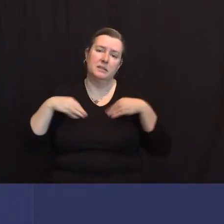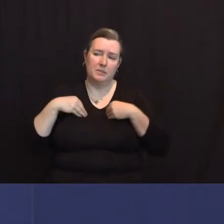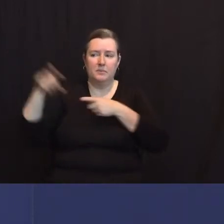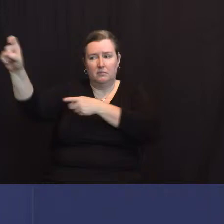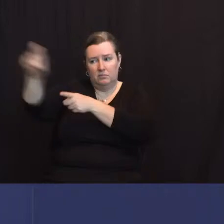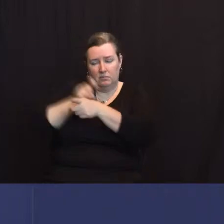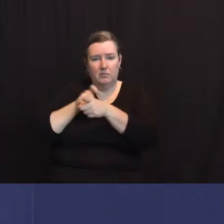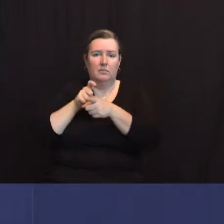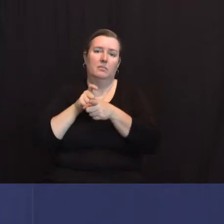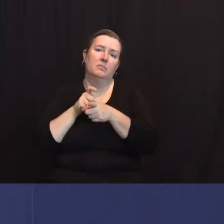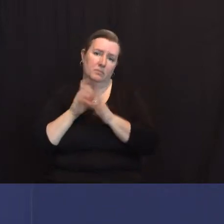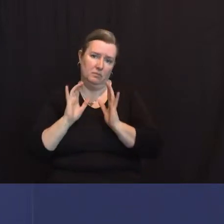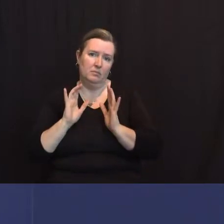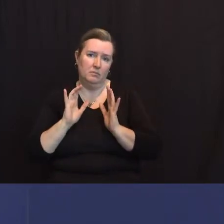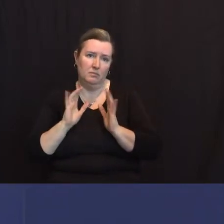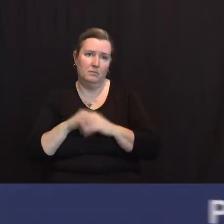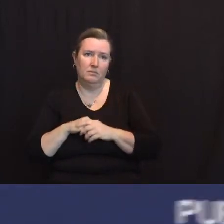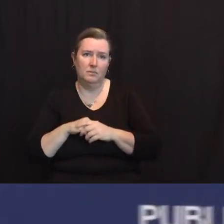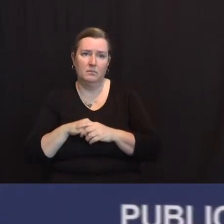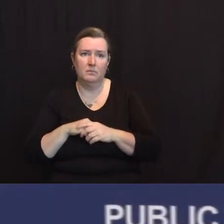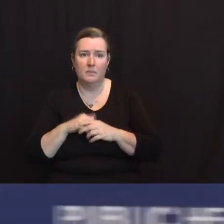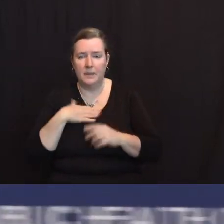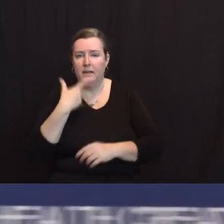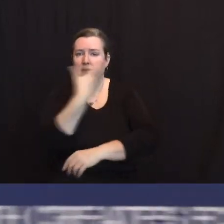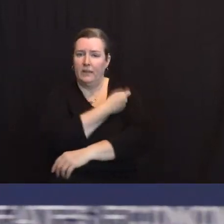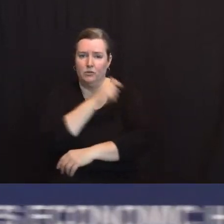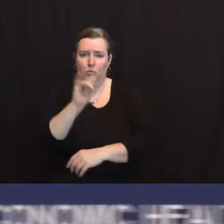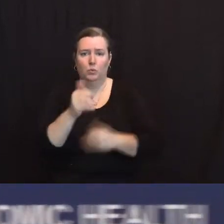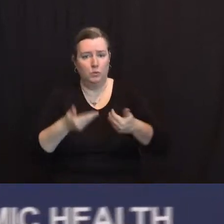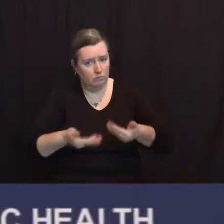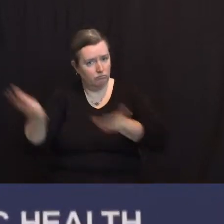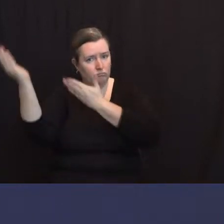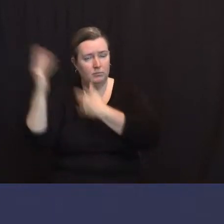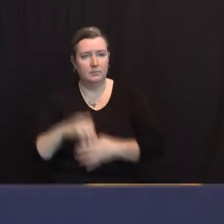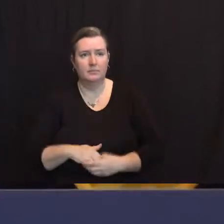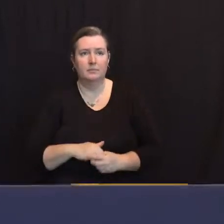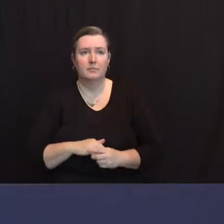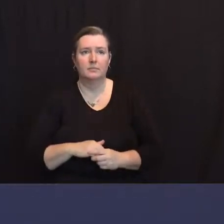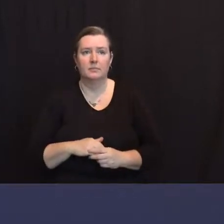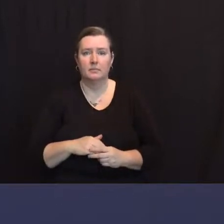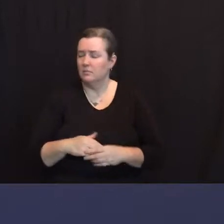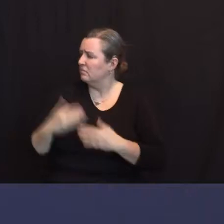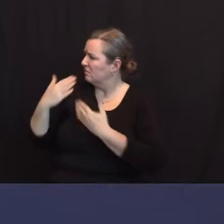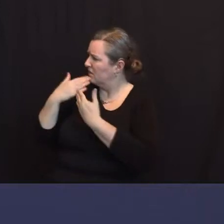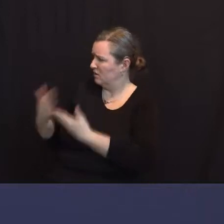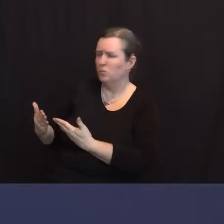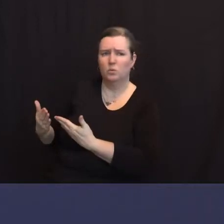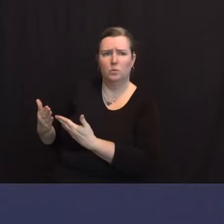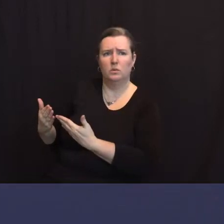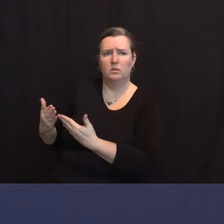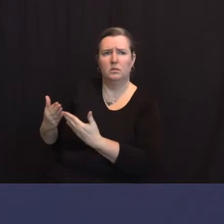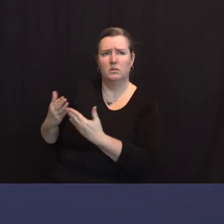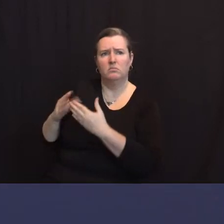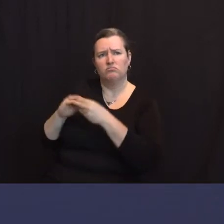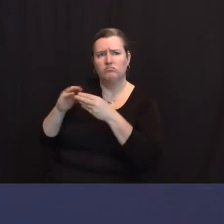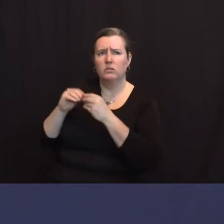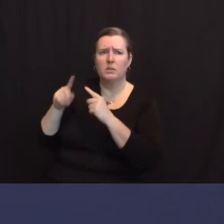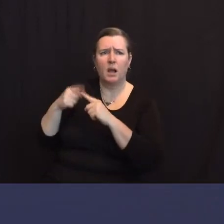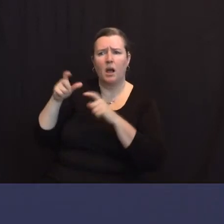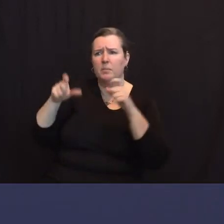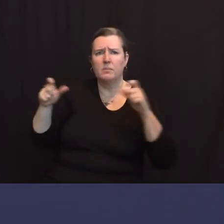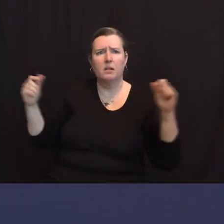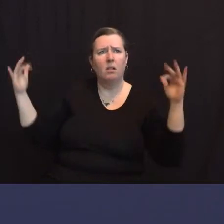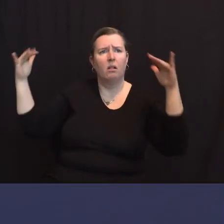get vaccinated. Thank you. Judy, thank you. Using the word funneling, which we have not used in almost a year, and in fact,